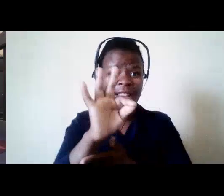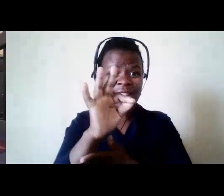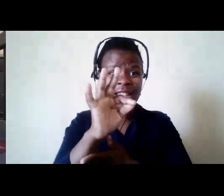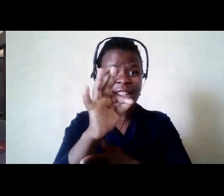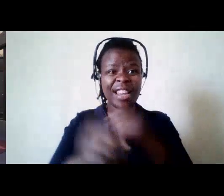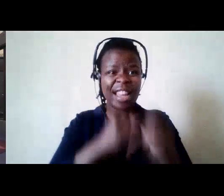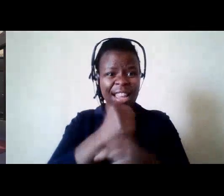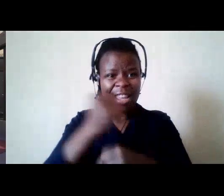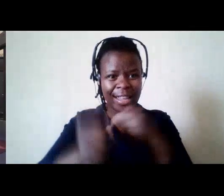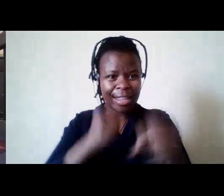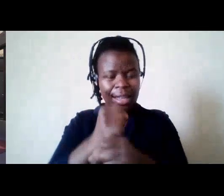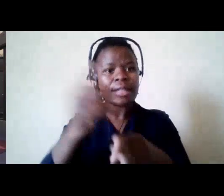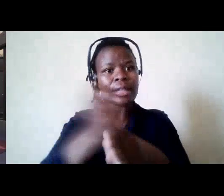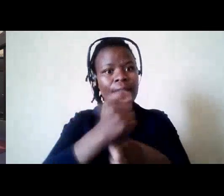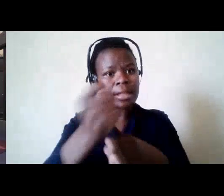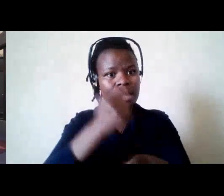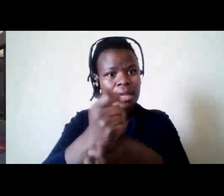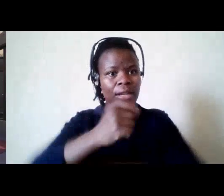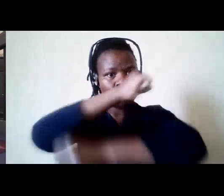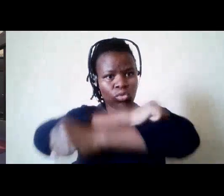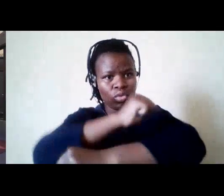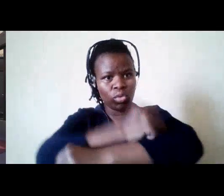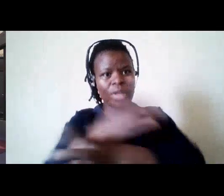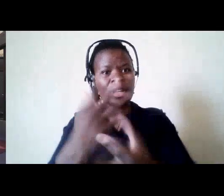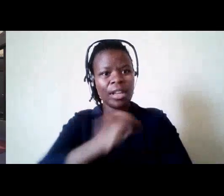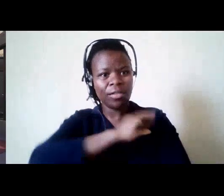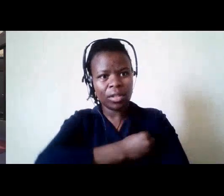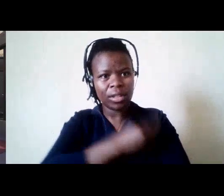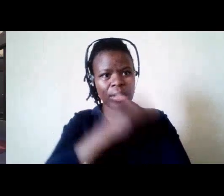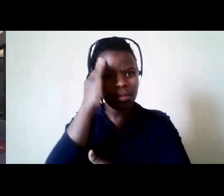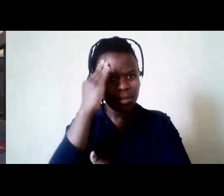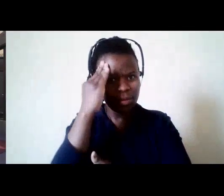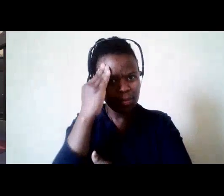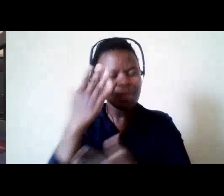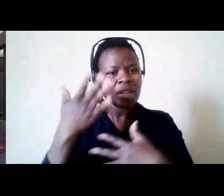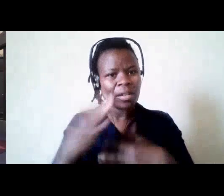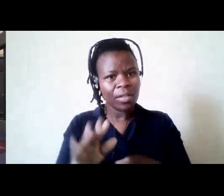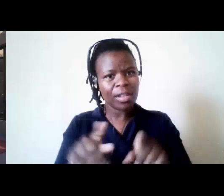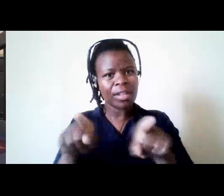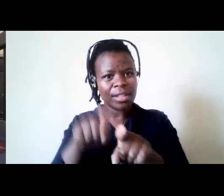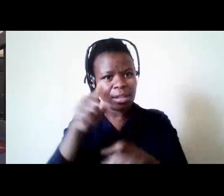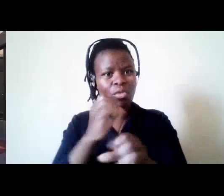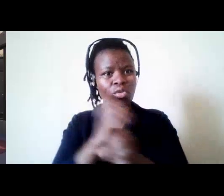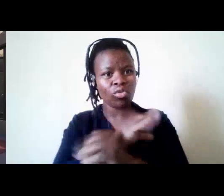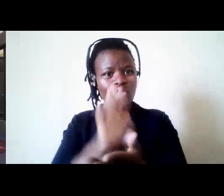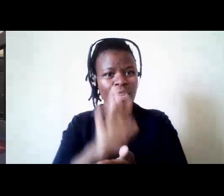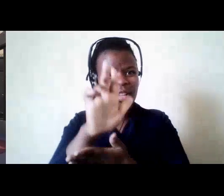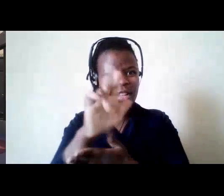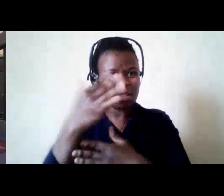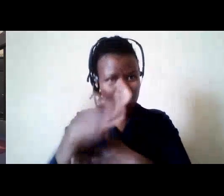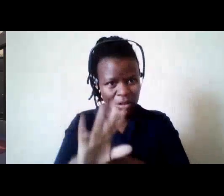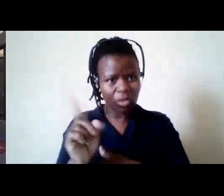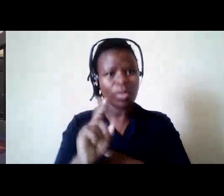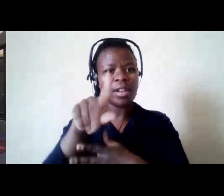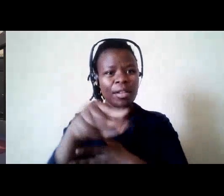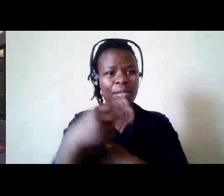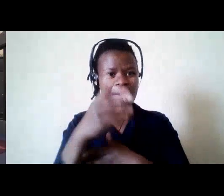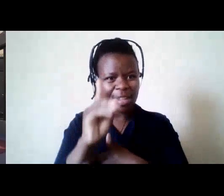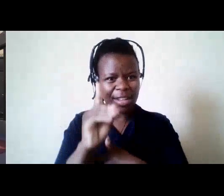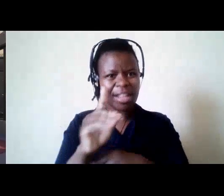with intellectual disability. In 2018, she completed a postgraduate diploma in disability studies and completed her master's